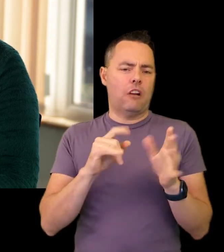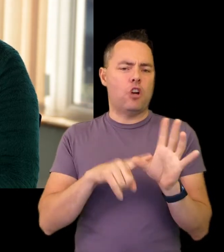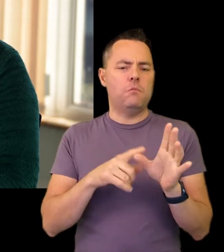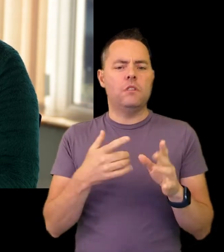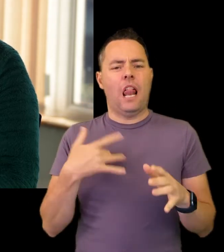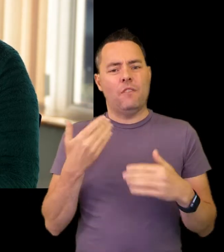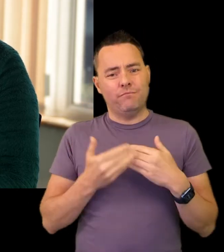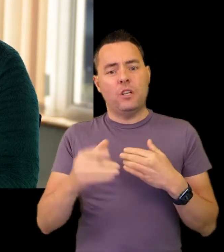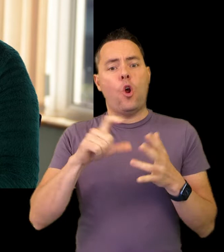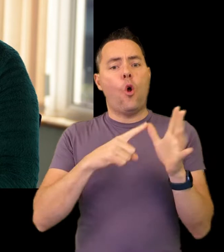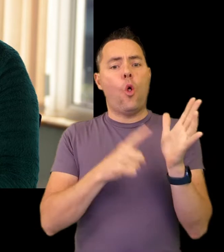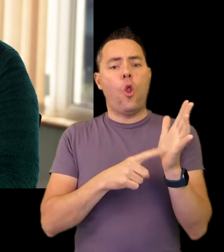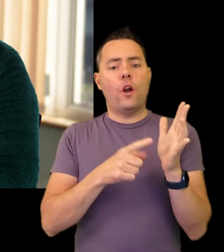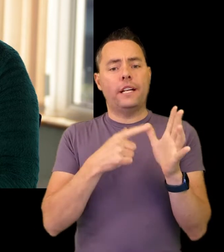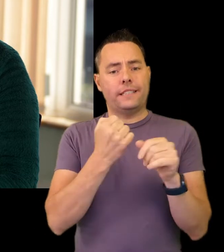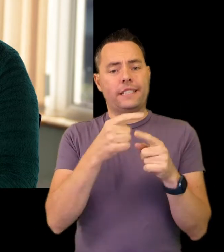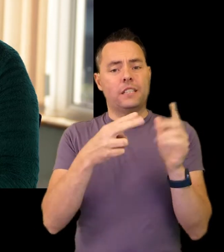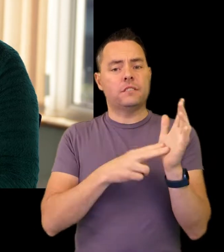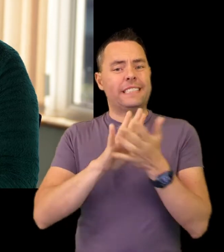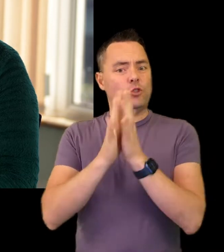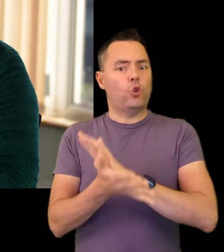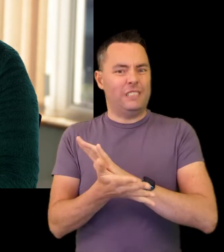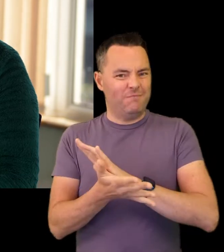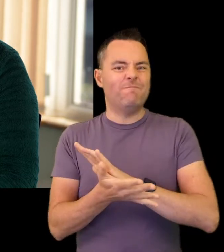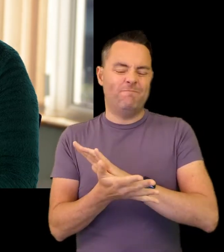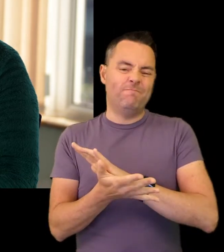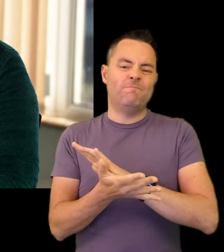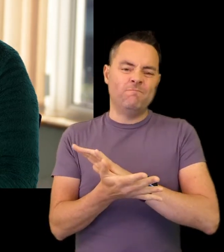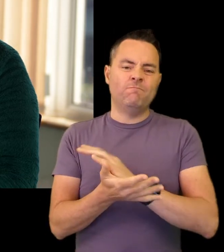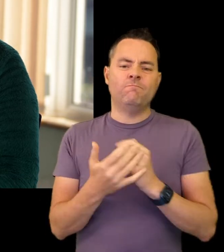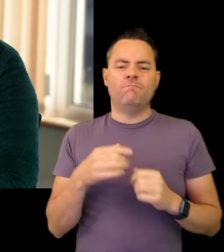It's a lifelong condition. It's a collagen disorder.